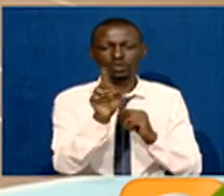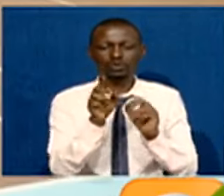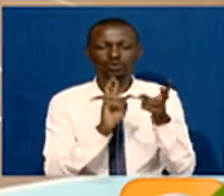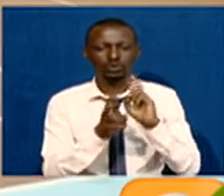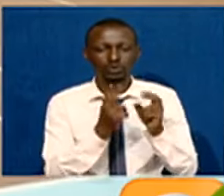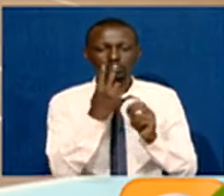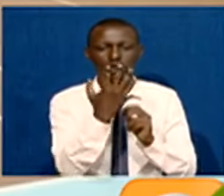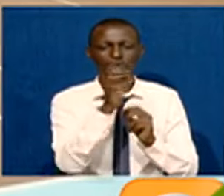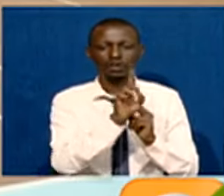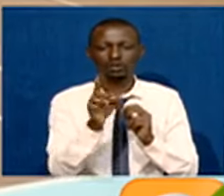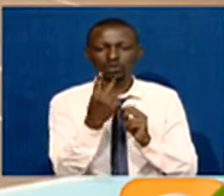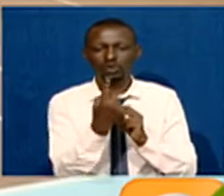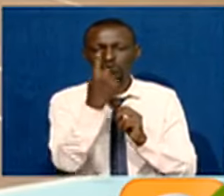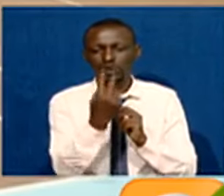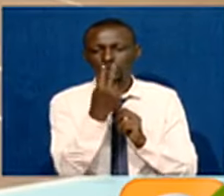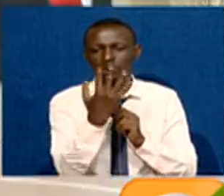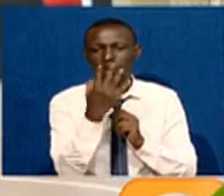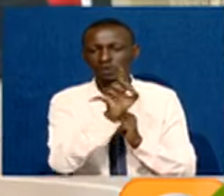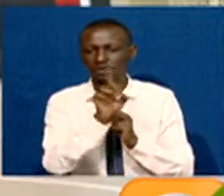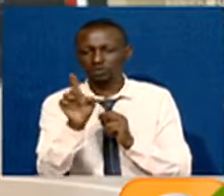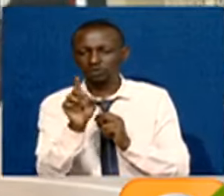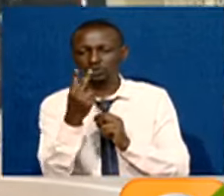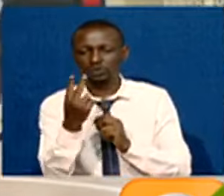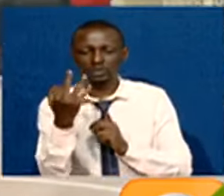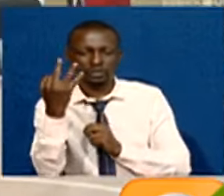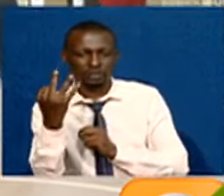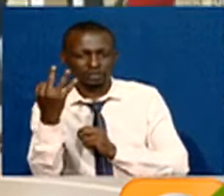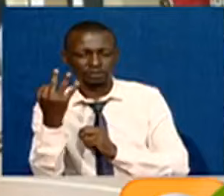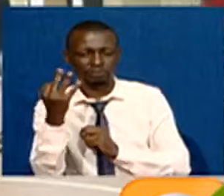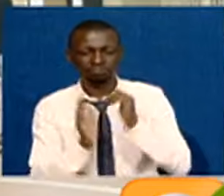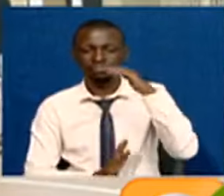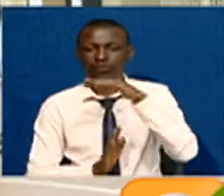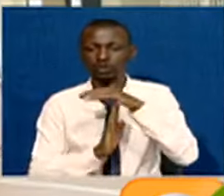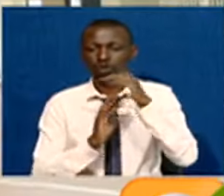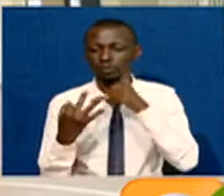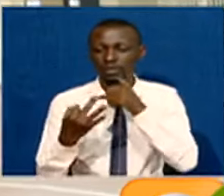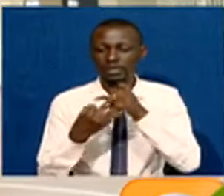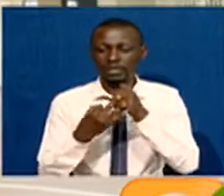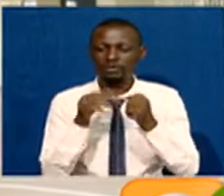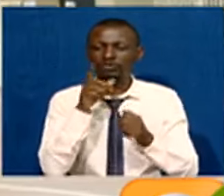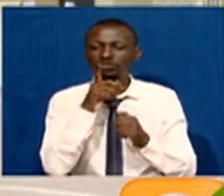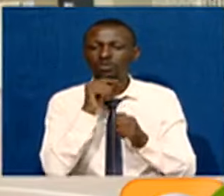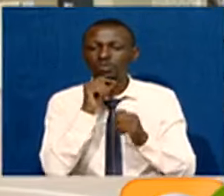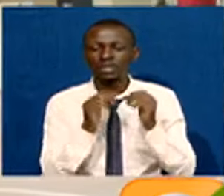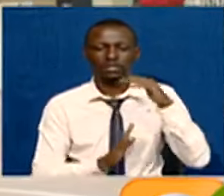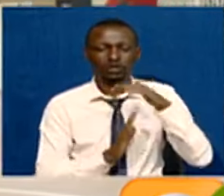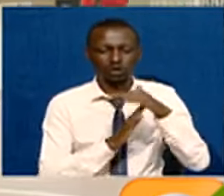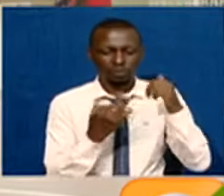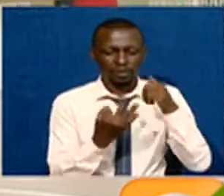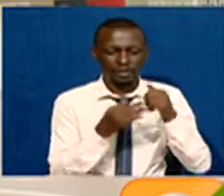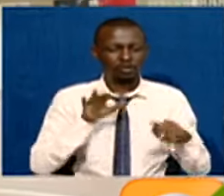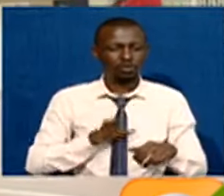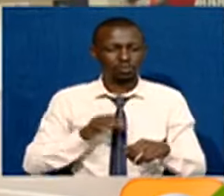25-22, 25-21 and 25-23. The top eight in the men's league and the top eight in the women's league